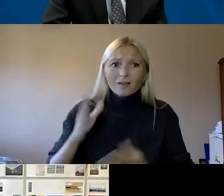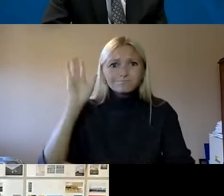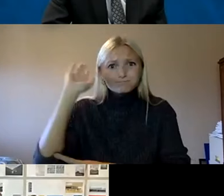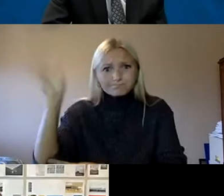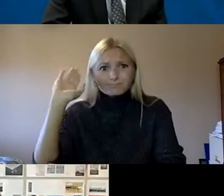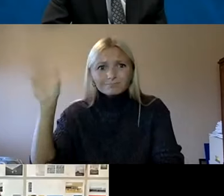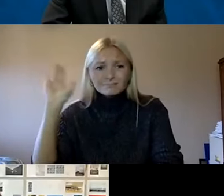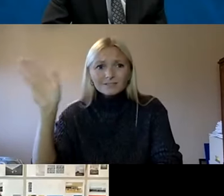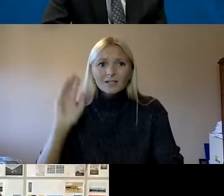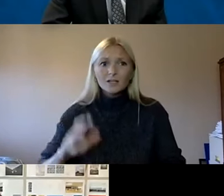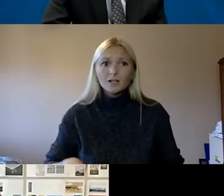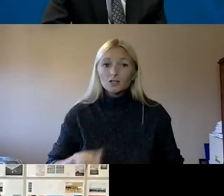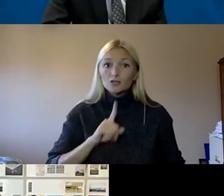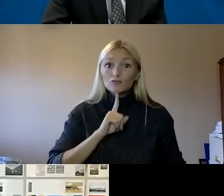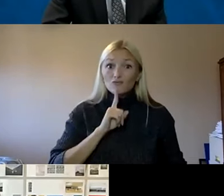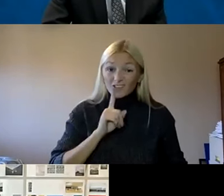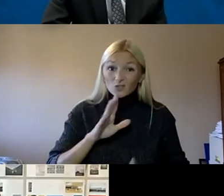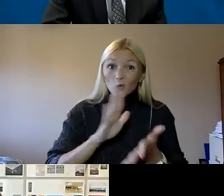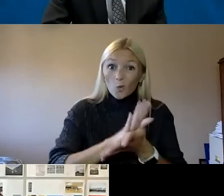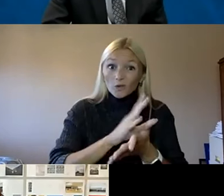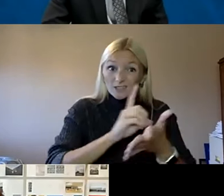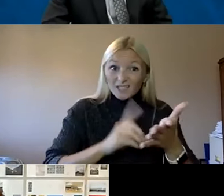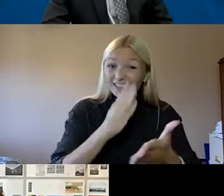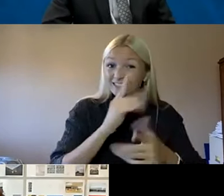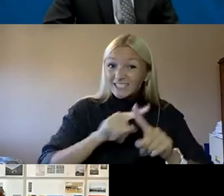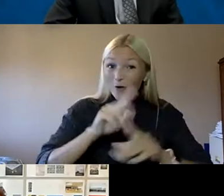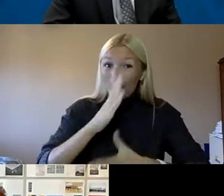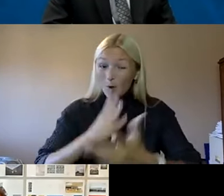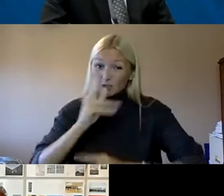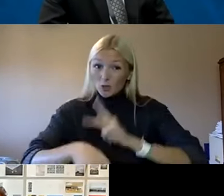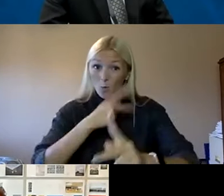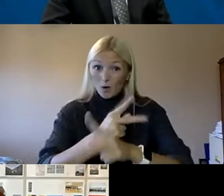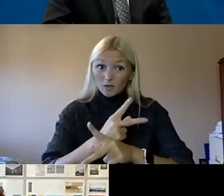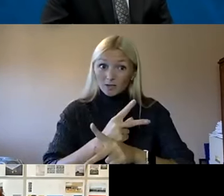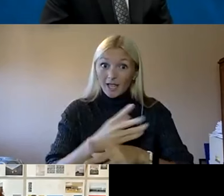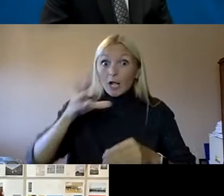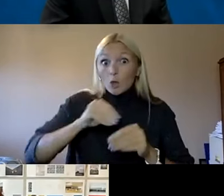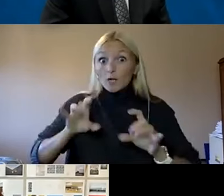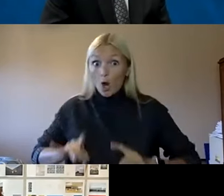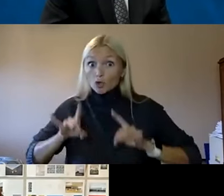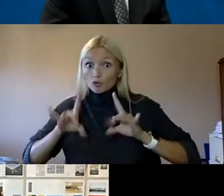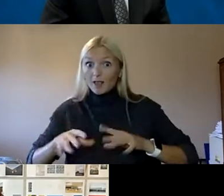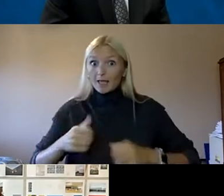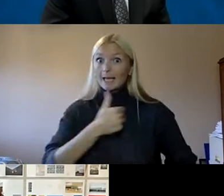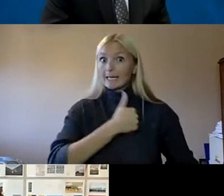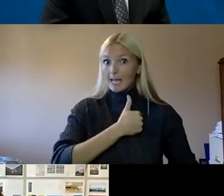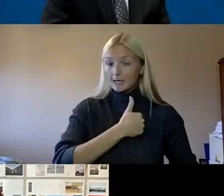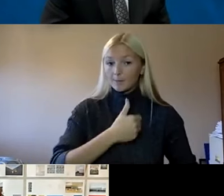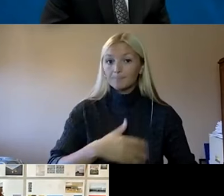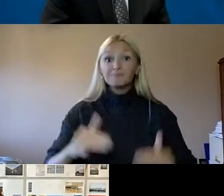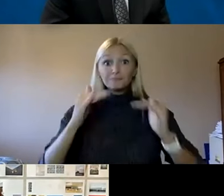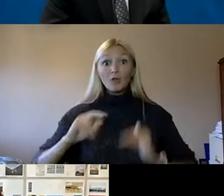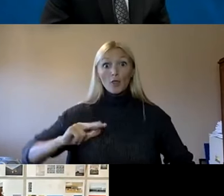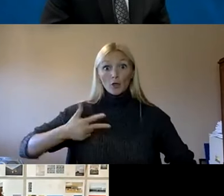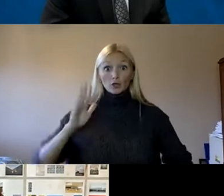full-day masterclass on school design in different parts of the world, including Australia and Canada. And our third